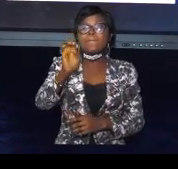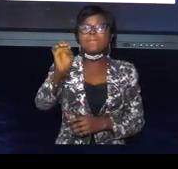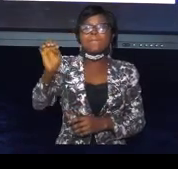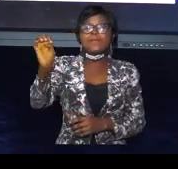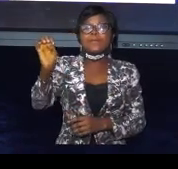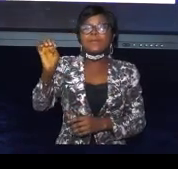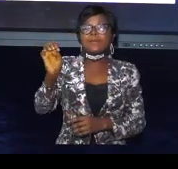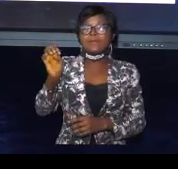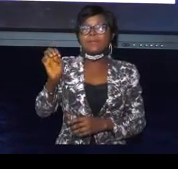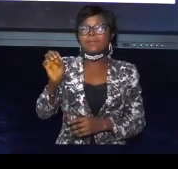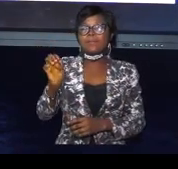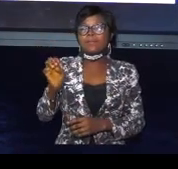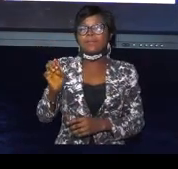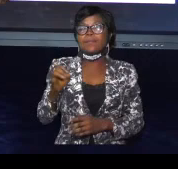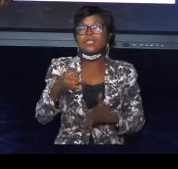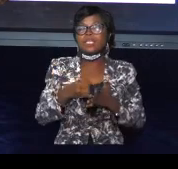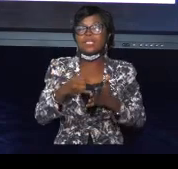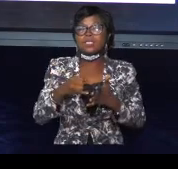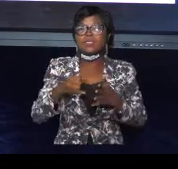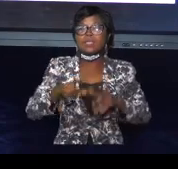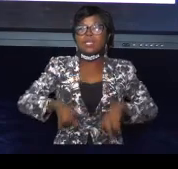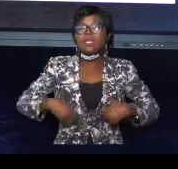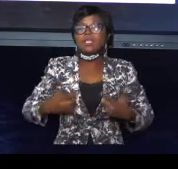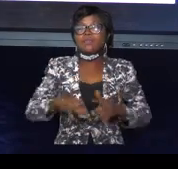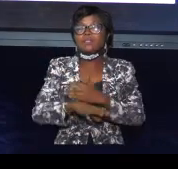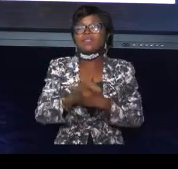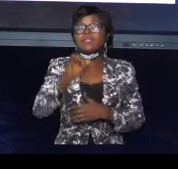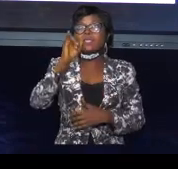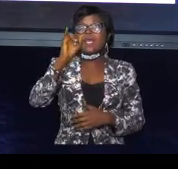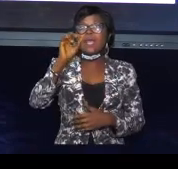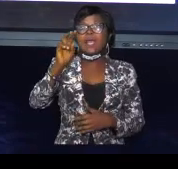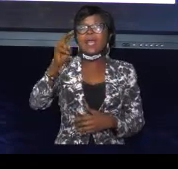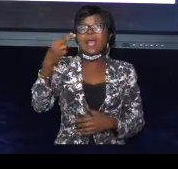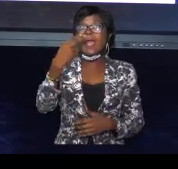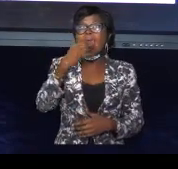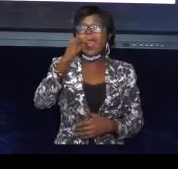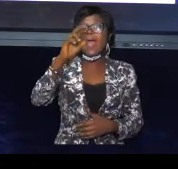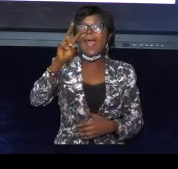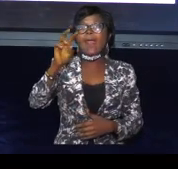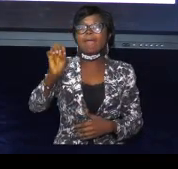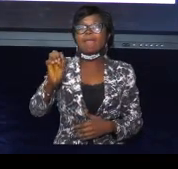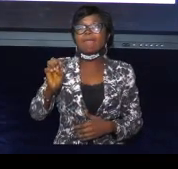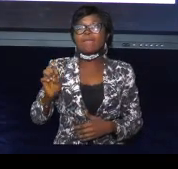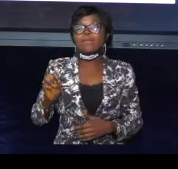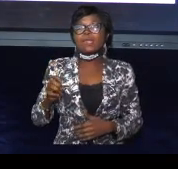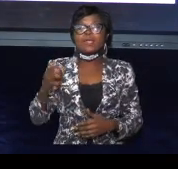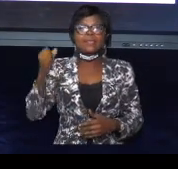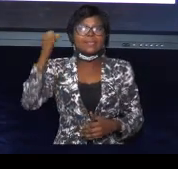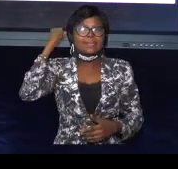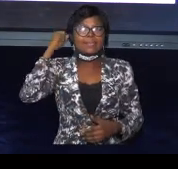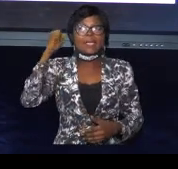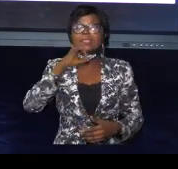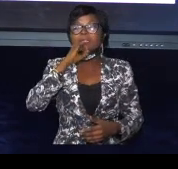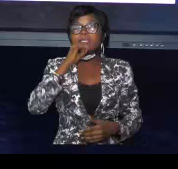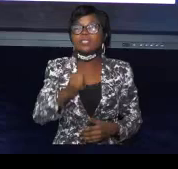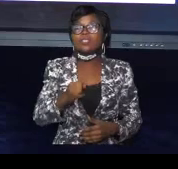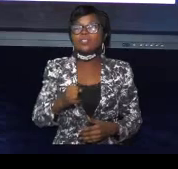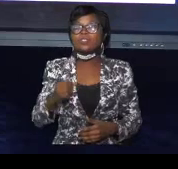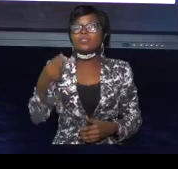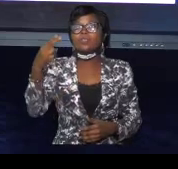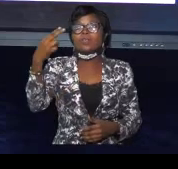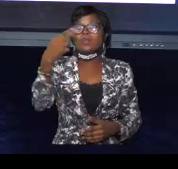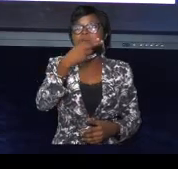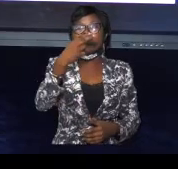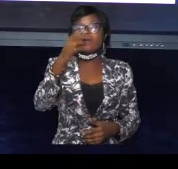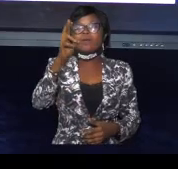bee. Yes, this is a bee. It lives in the hive, H-I-V-E. What sound does it